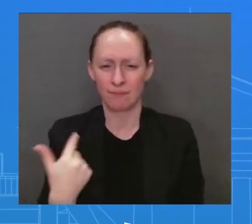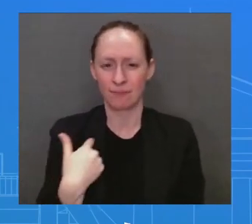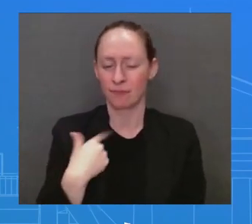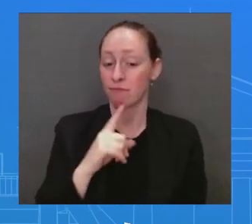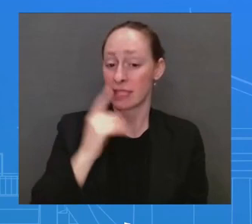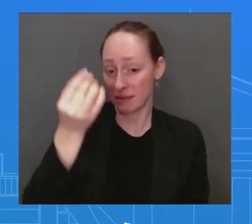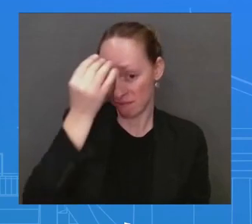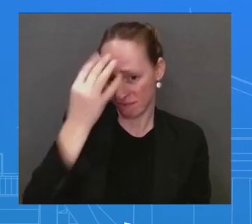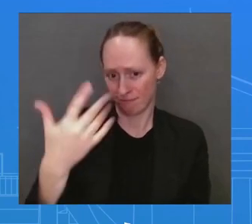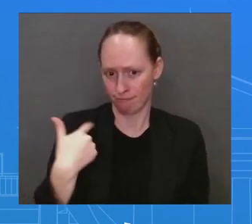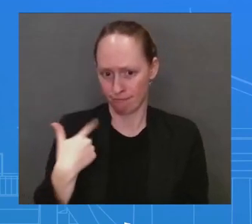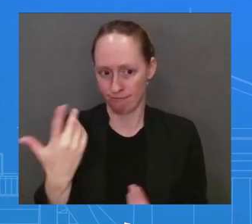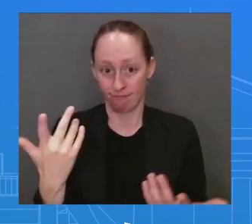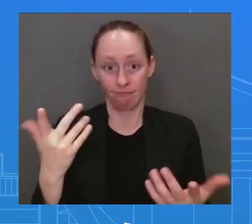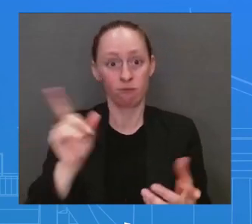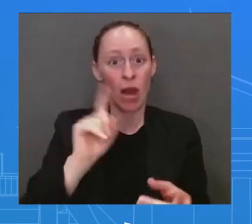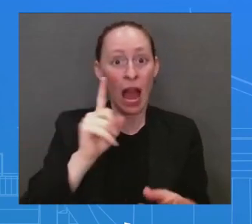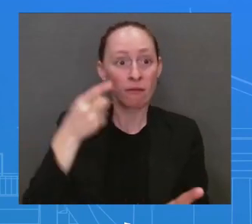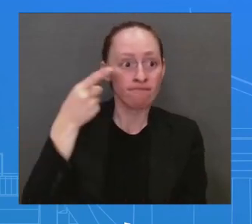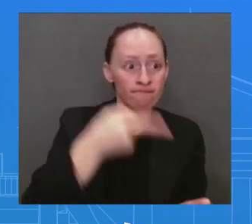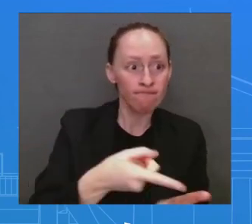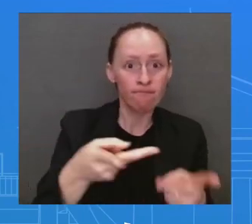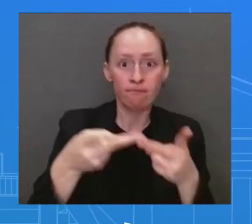location of each and every hostage.